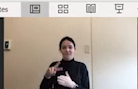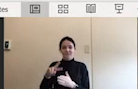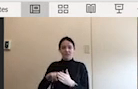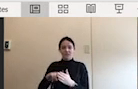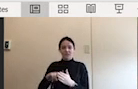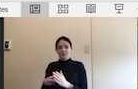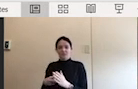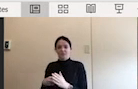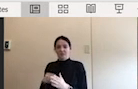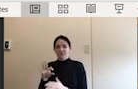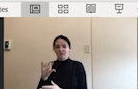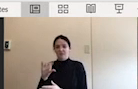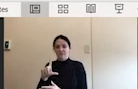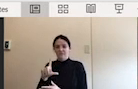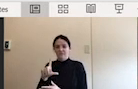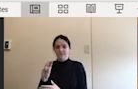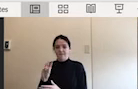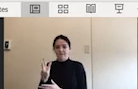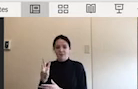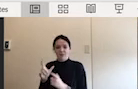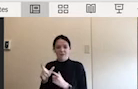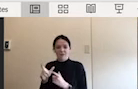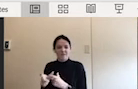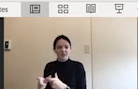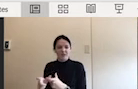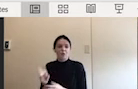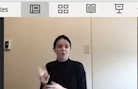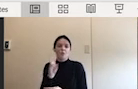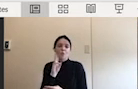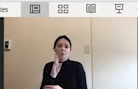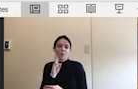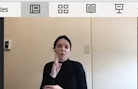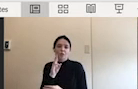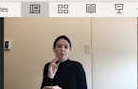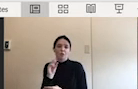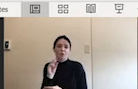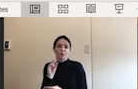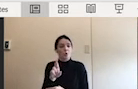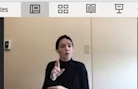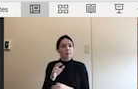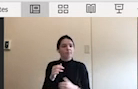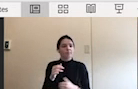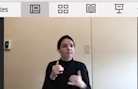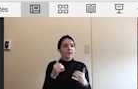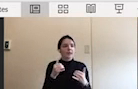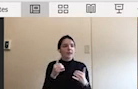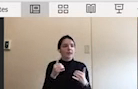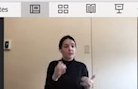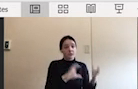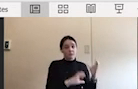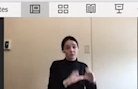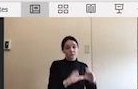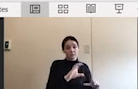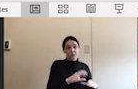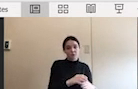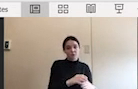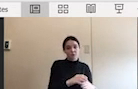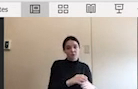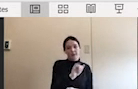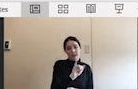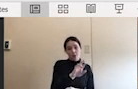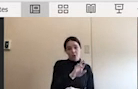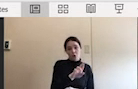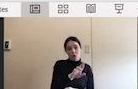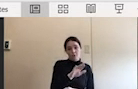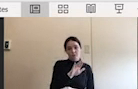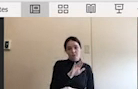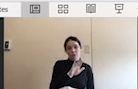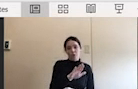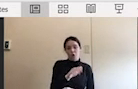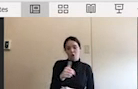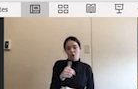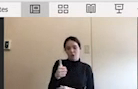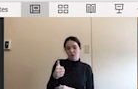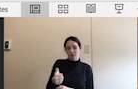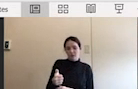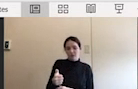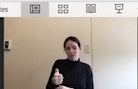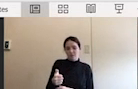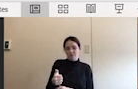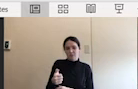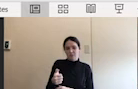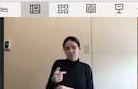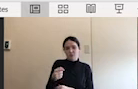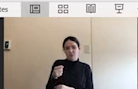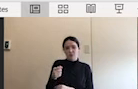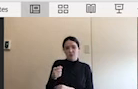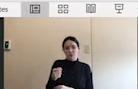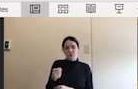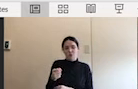flowing, water in this case, or in this case, air, right? So when you put your thumb down there, what you're doing basically is you're reducing the